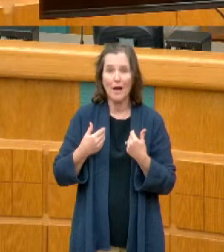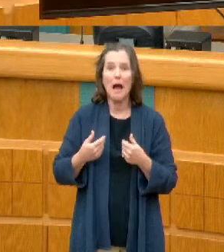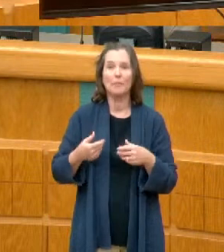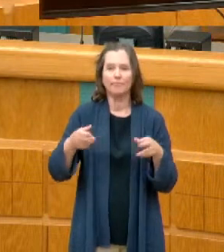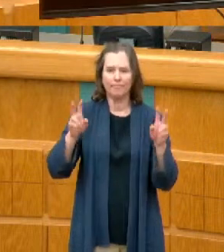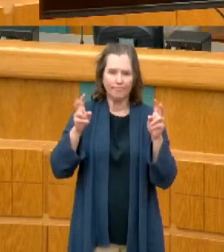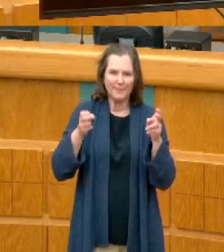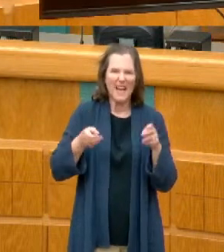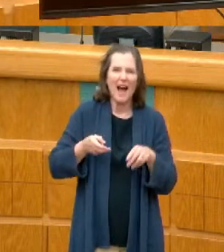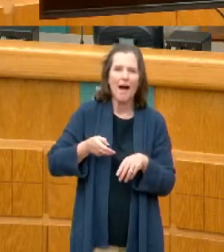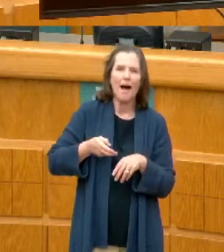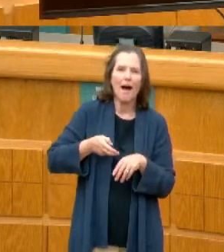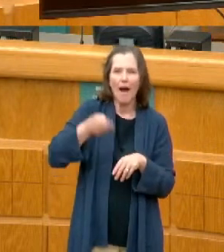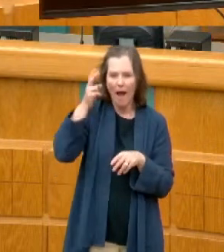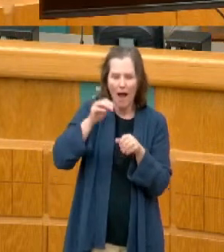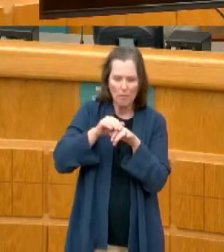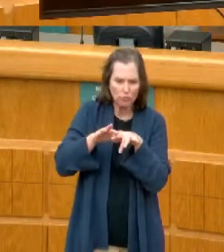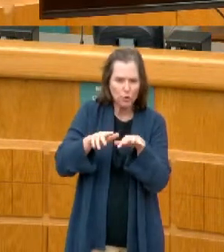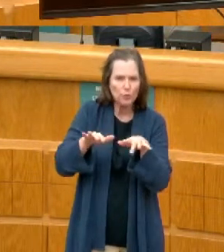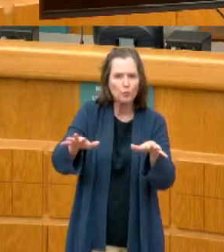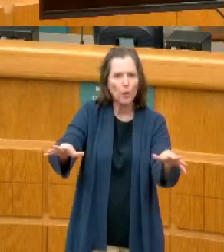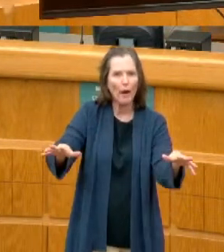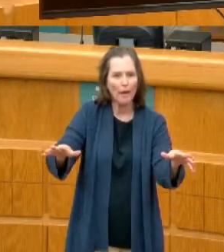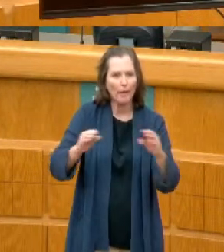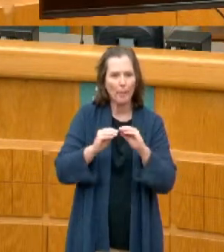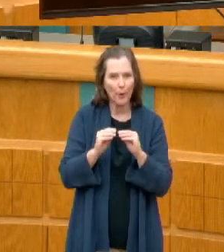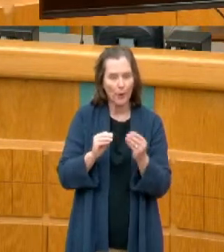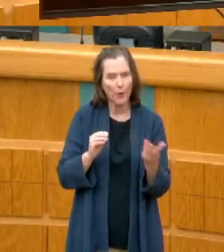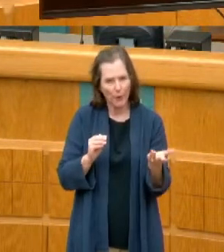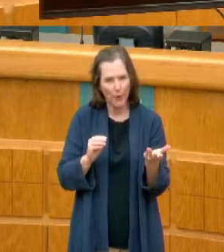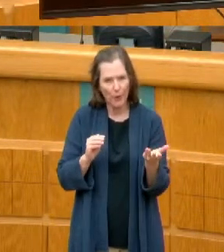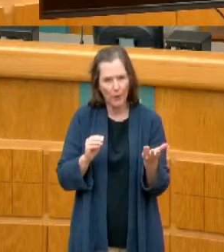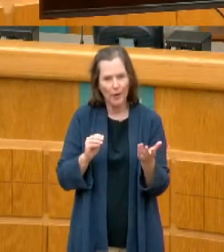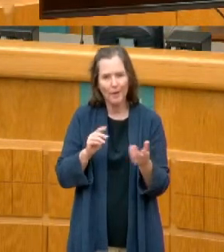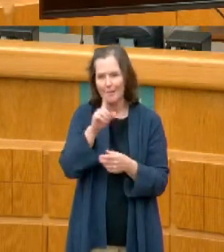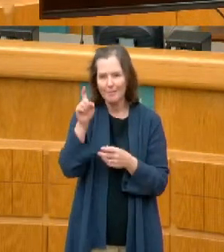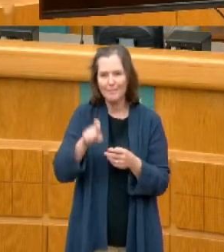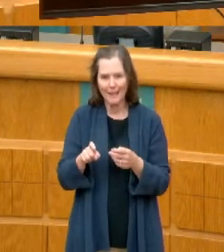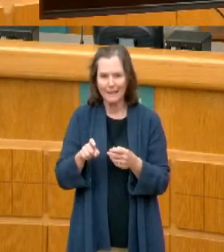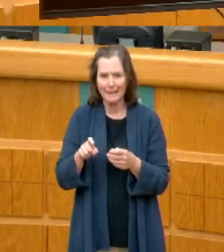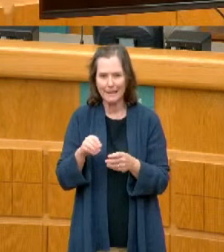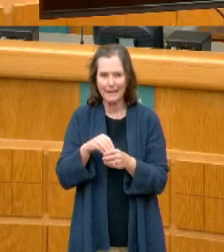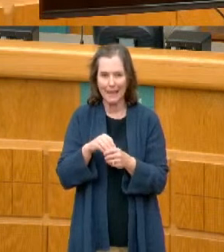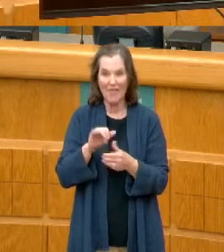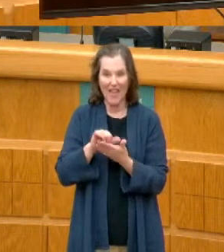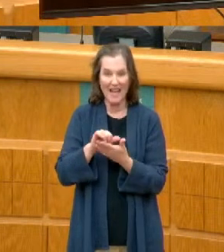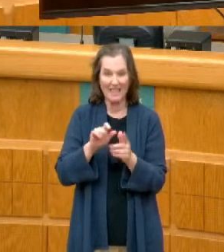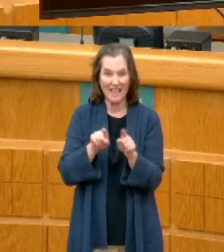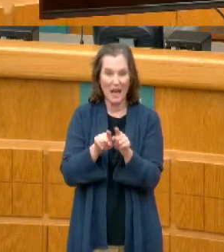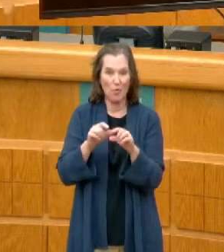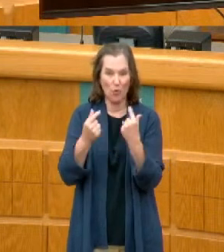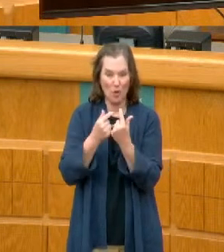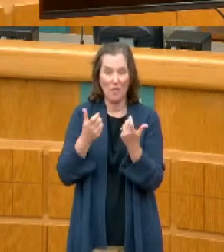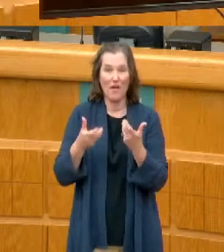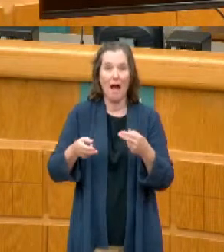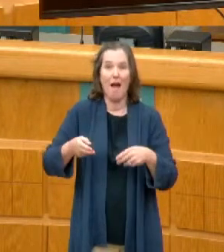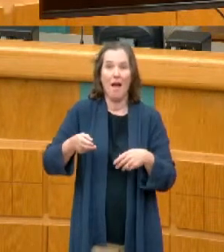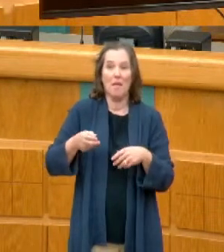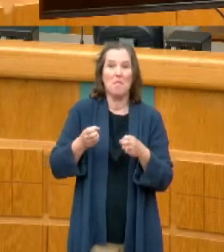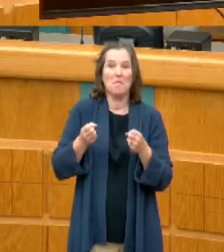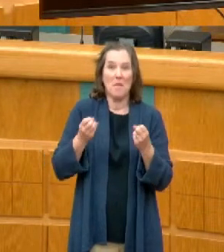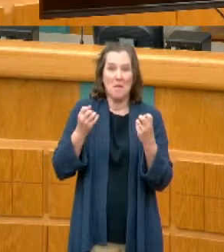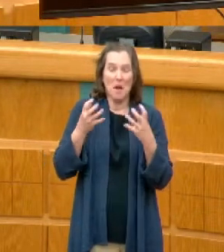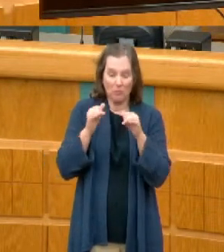not unique, but unfortunately, we're in the wrong group. Now, in Nueces County, we're operating under the GA, Governor